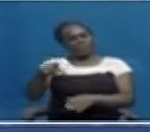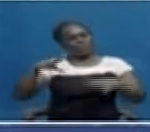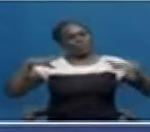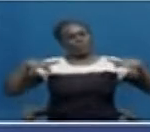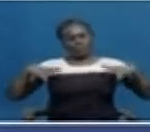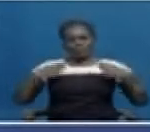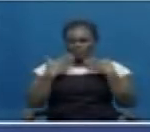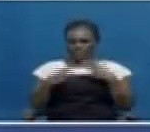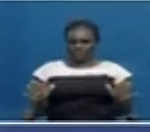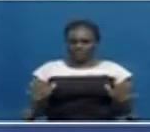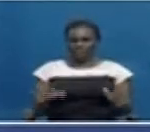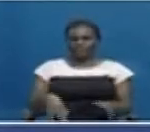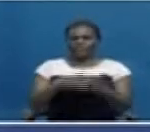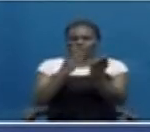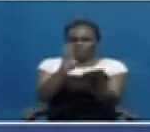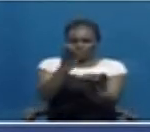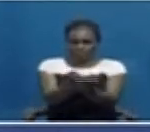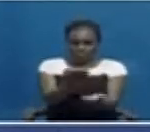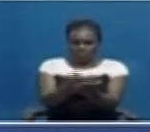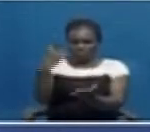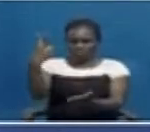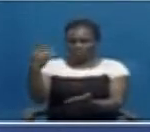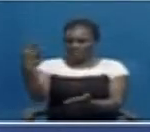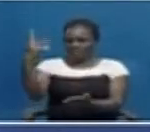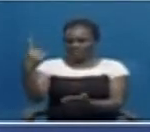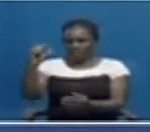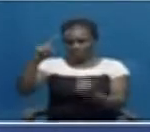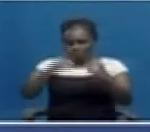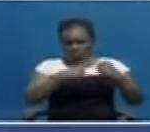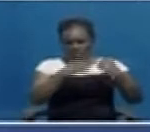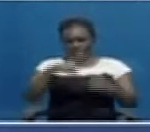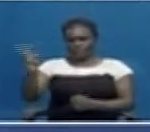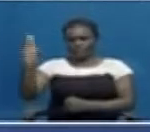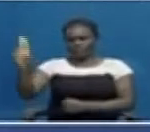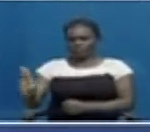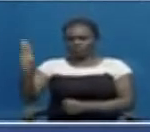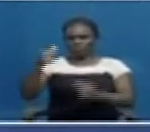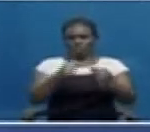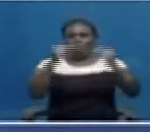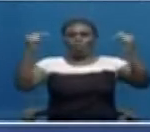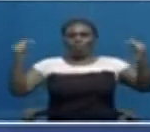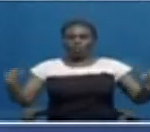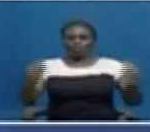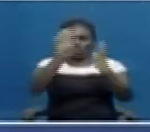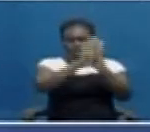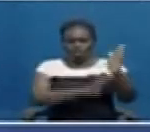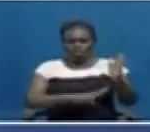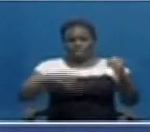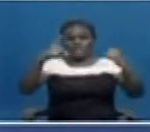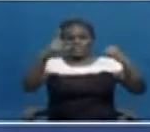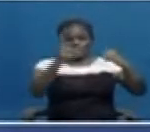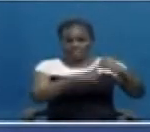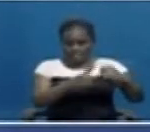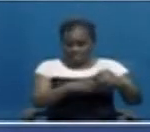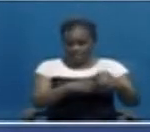easy. In a memorandum dated the 31st of July, President Uhuru Kenyatta has rejected Clause 6 of the bill, which would